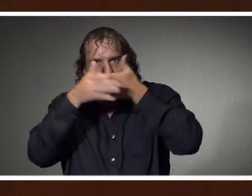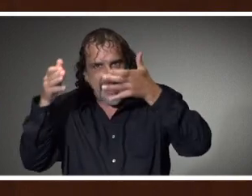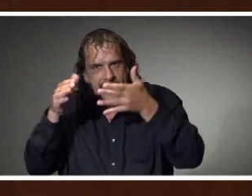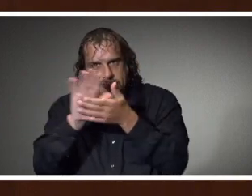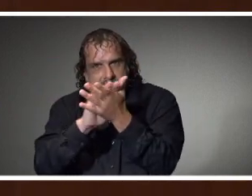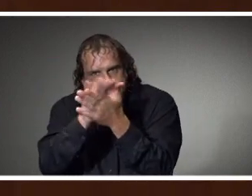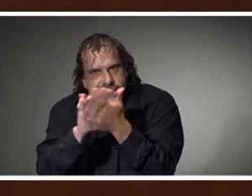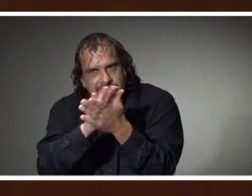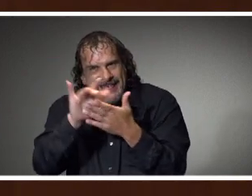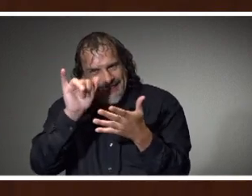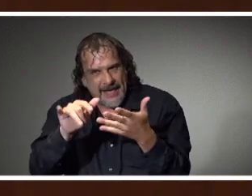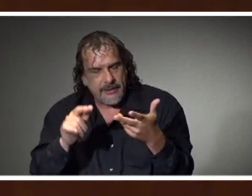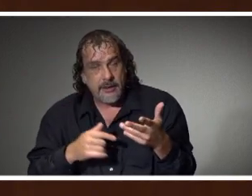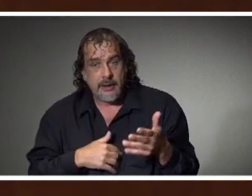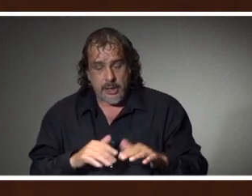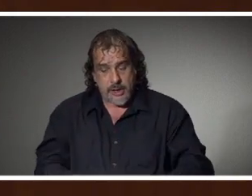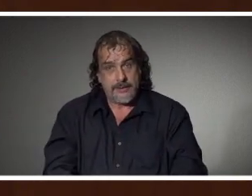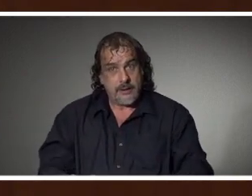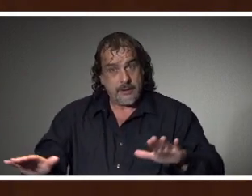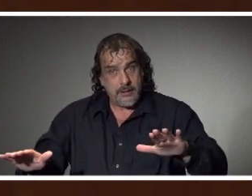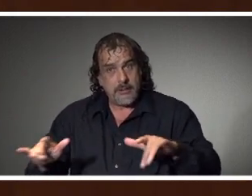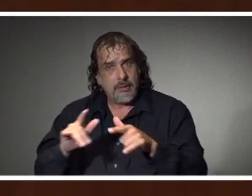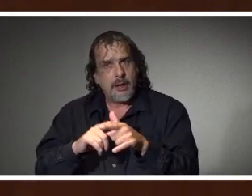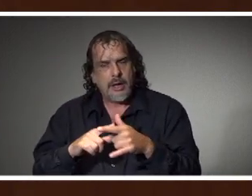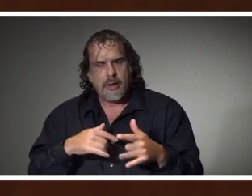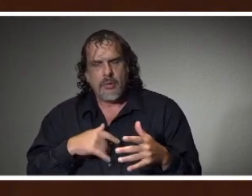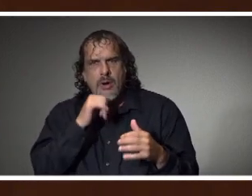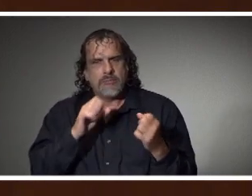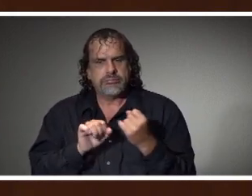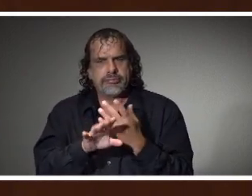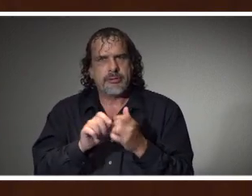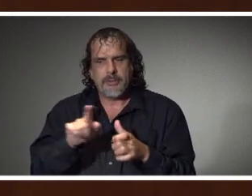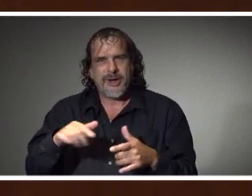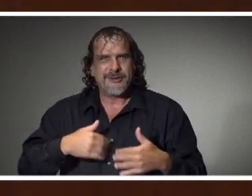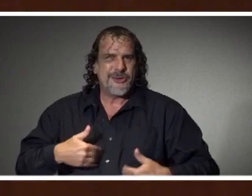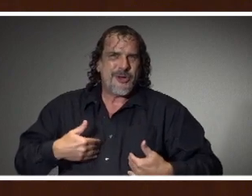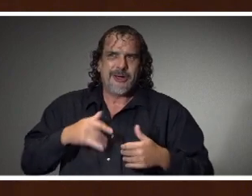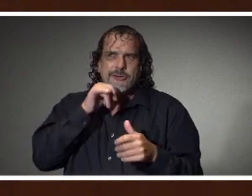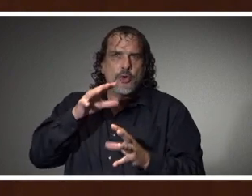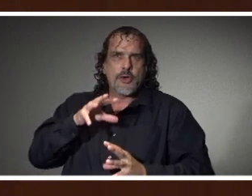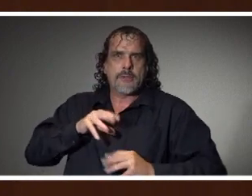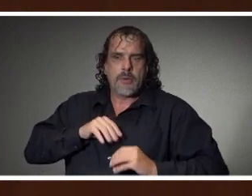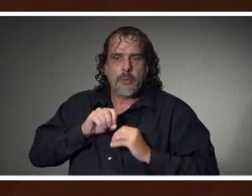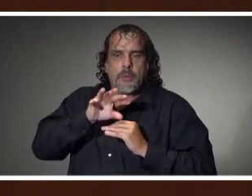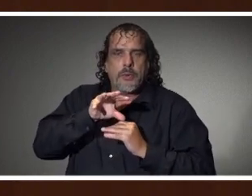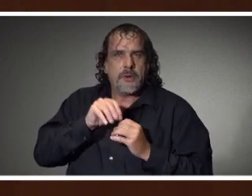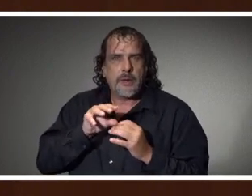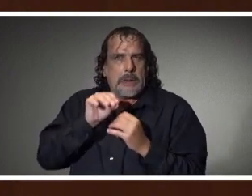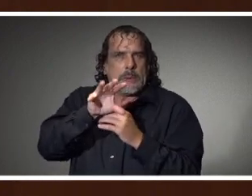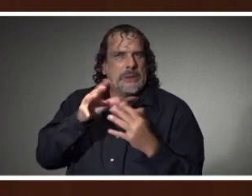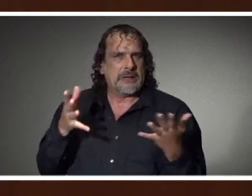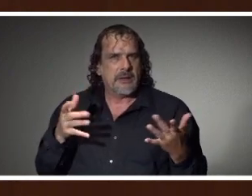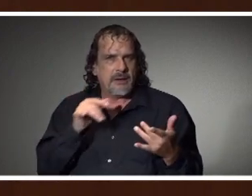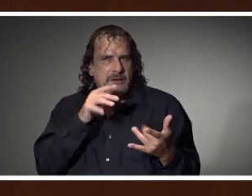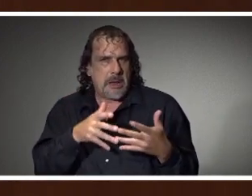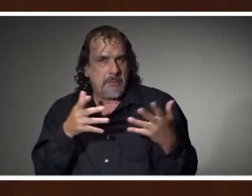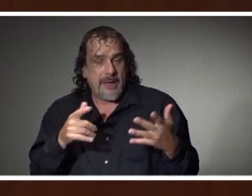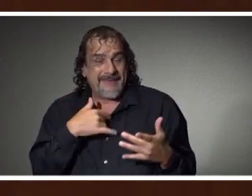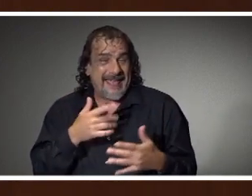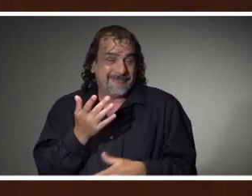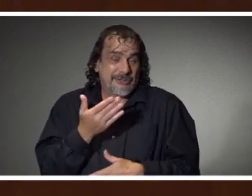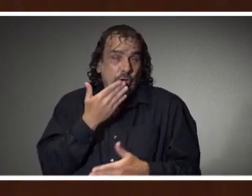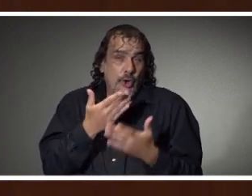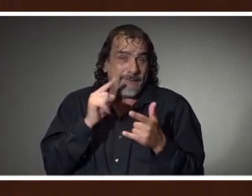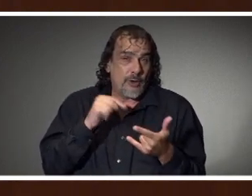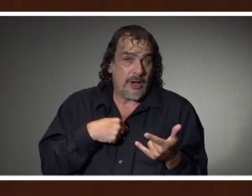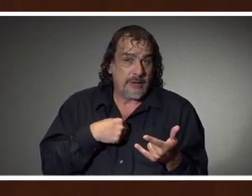sort of thing. And if younger kids are less likely to spread it just because of the biology of the situation, that is something in our favor, but it's certainly